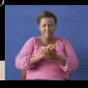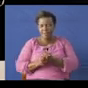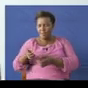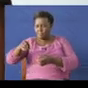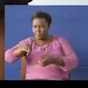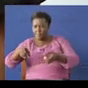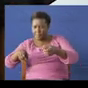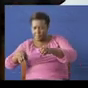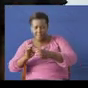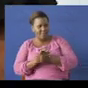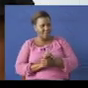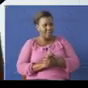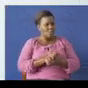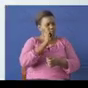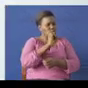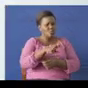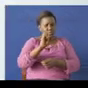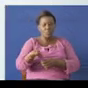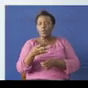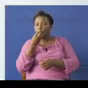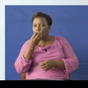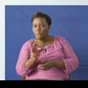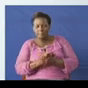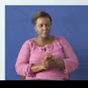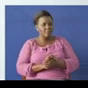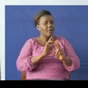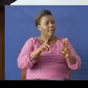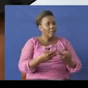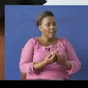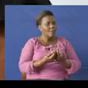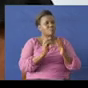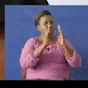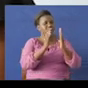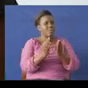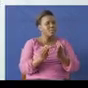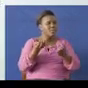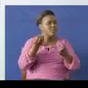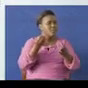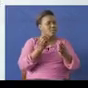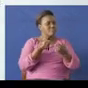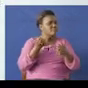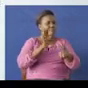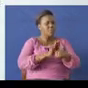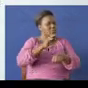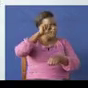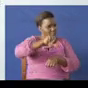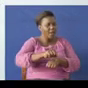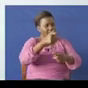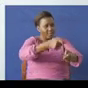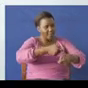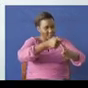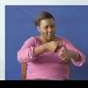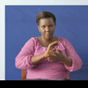nuclear spills, littering, and poor methods of farming and others. This causes destruction